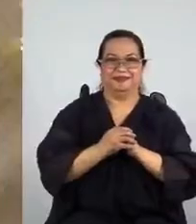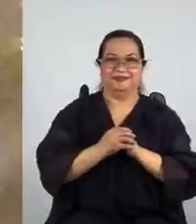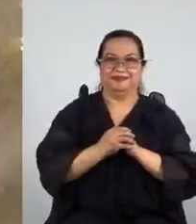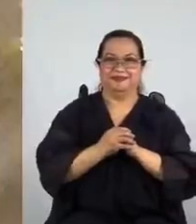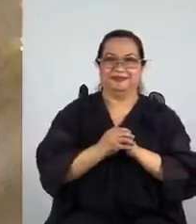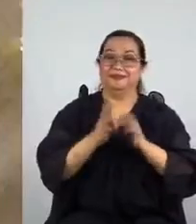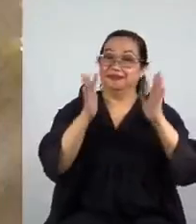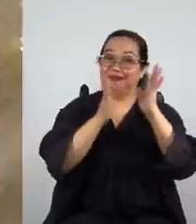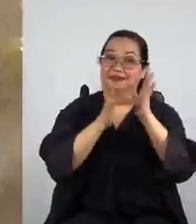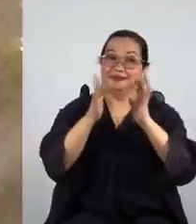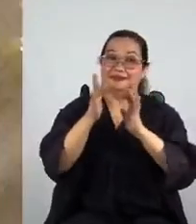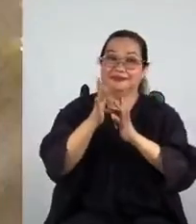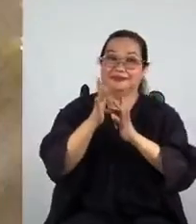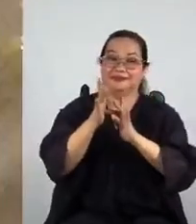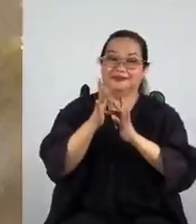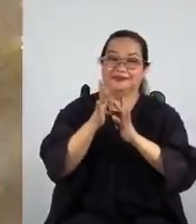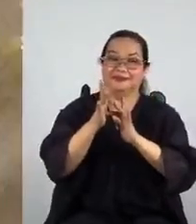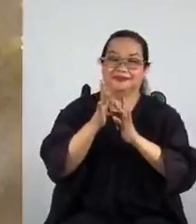Jesus